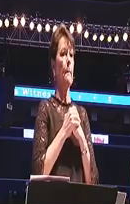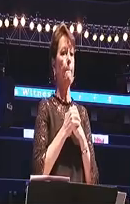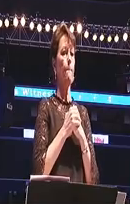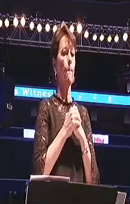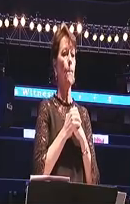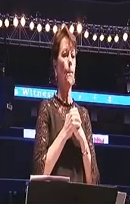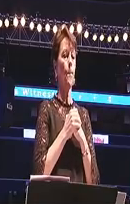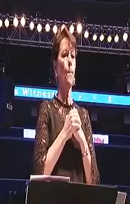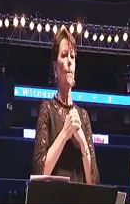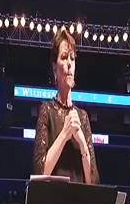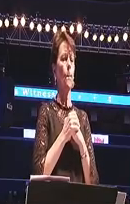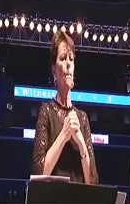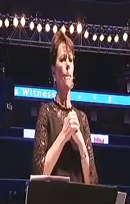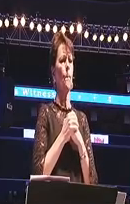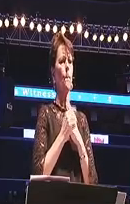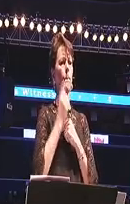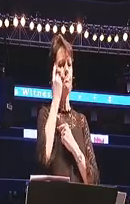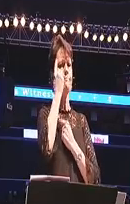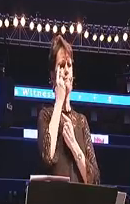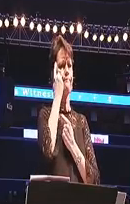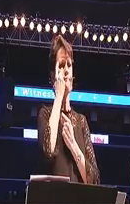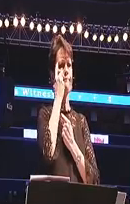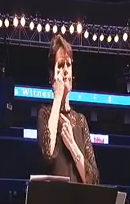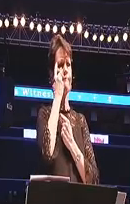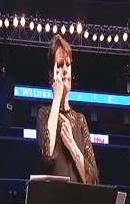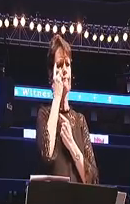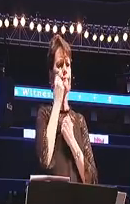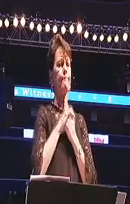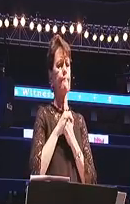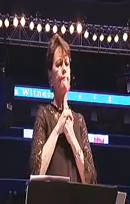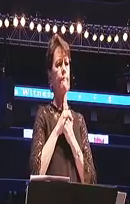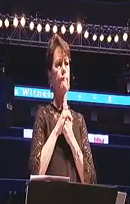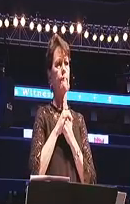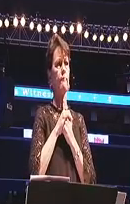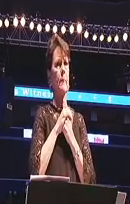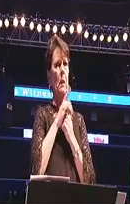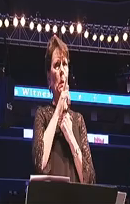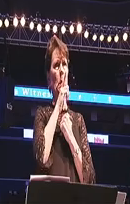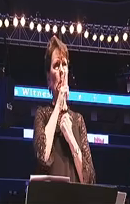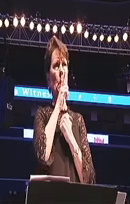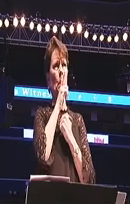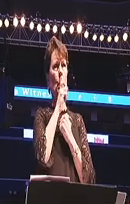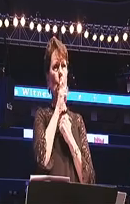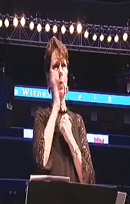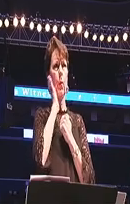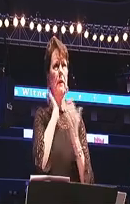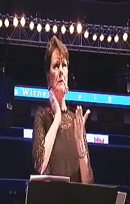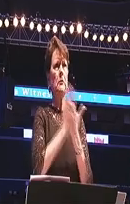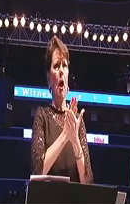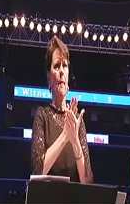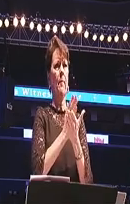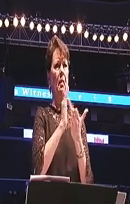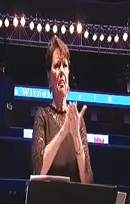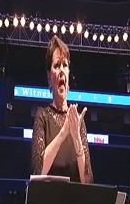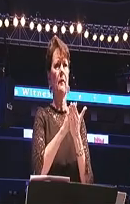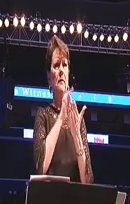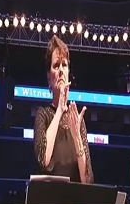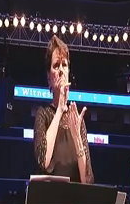And I thought to myself, goodness, who will bring an end to this